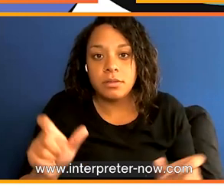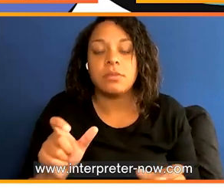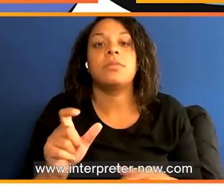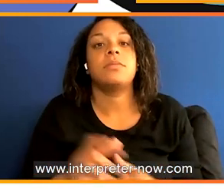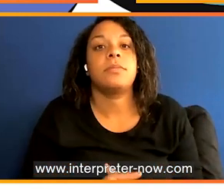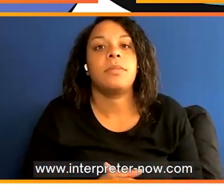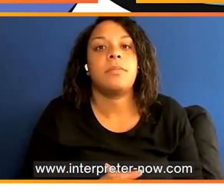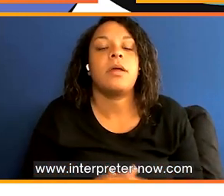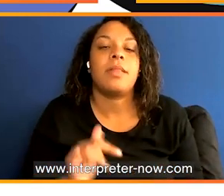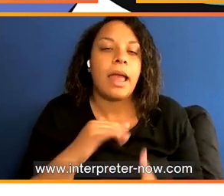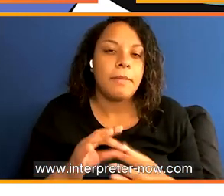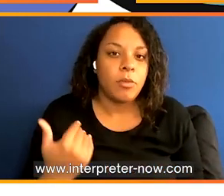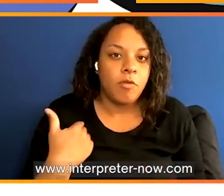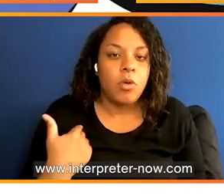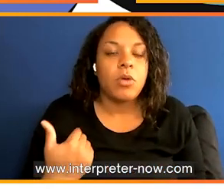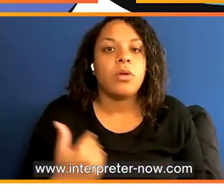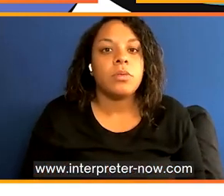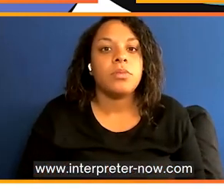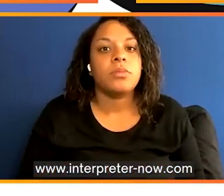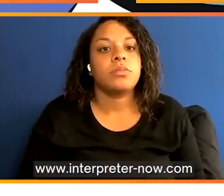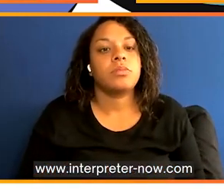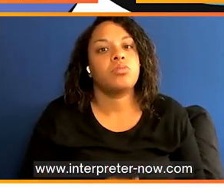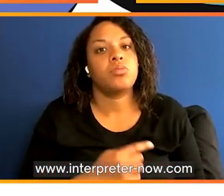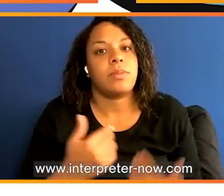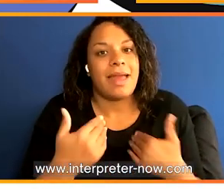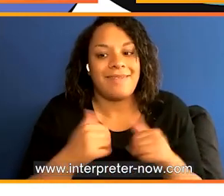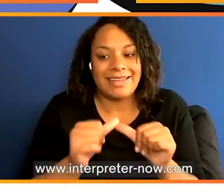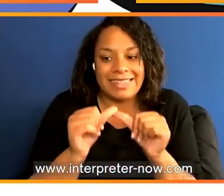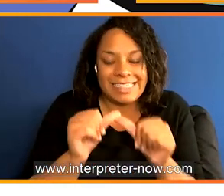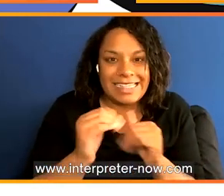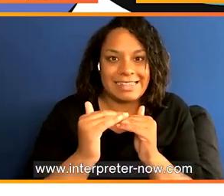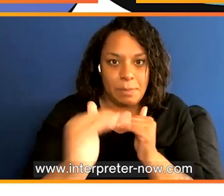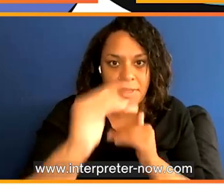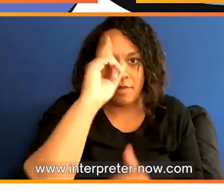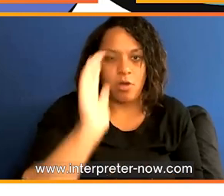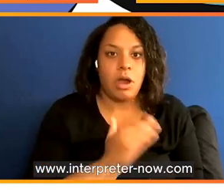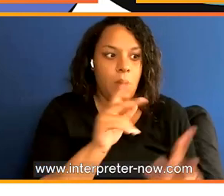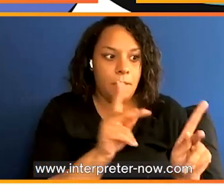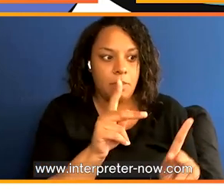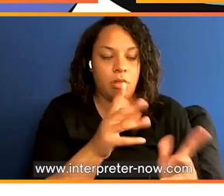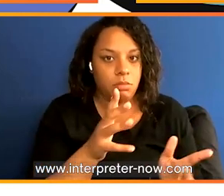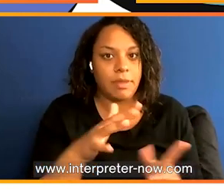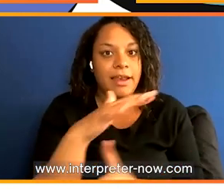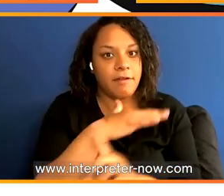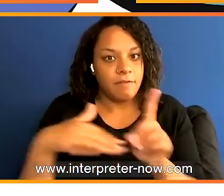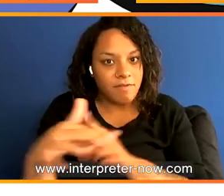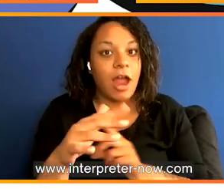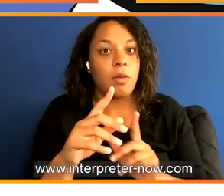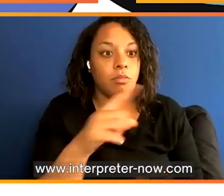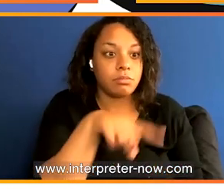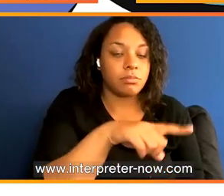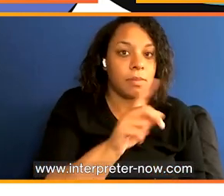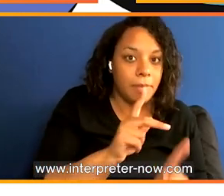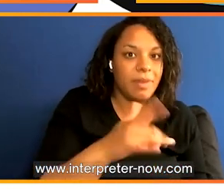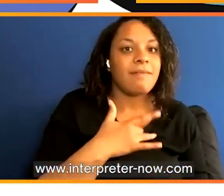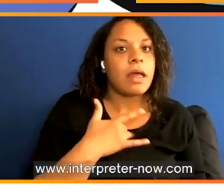one part about bringing power to the people was about, I think I already shared this earlier, is like that, you know, we create consistency and